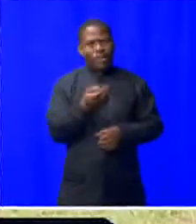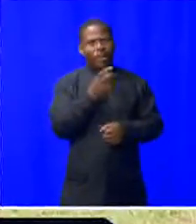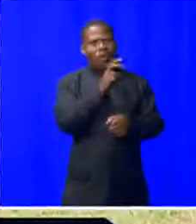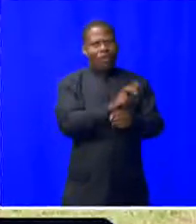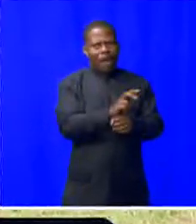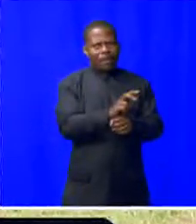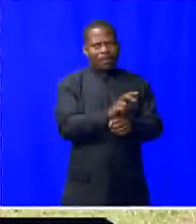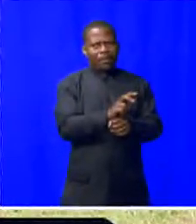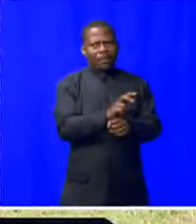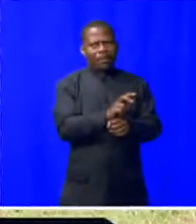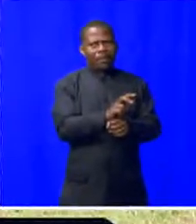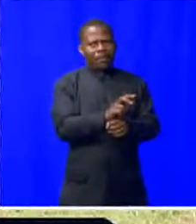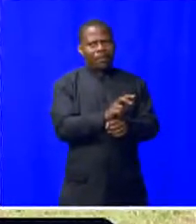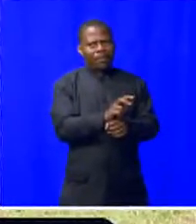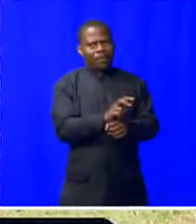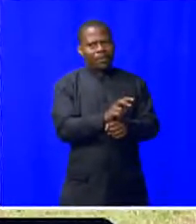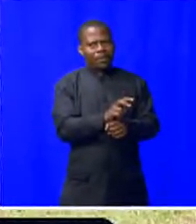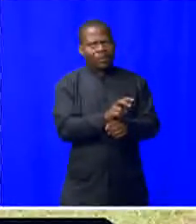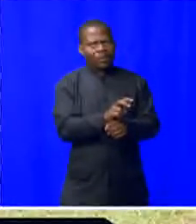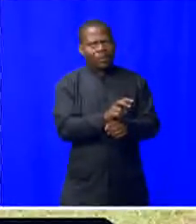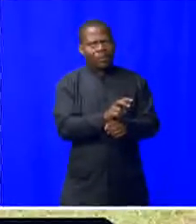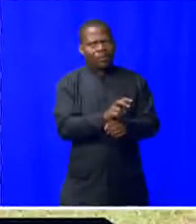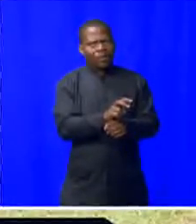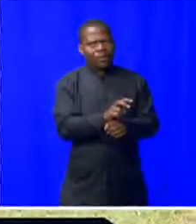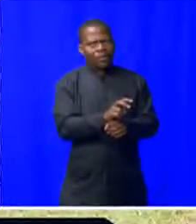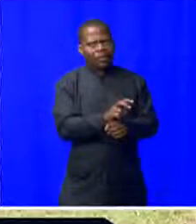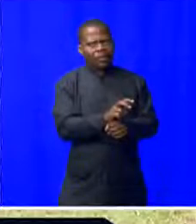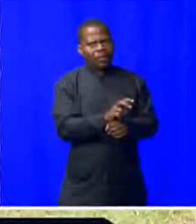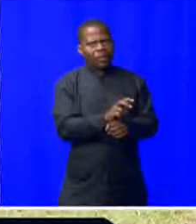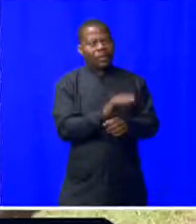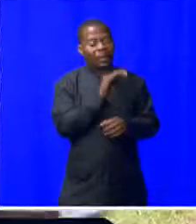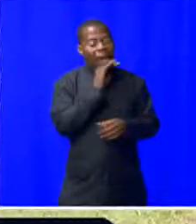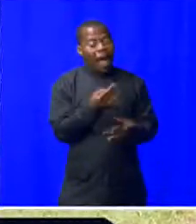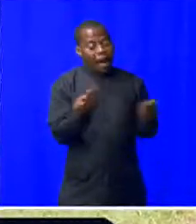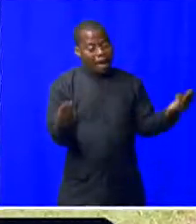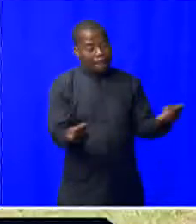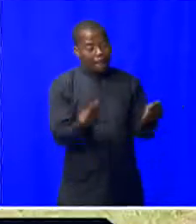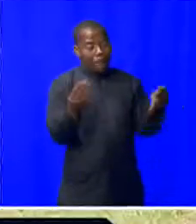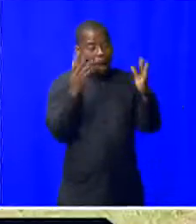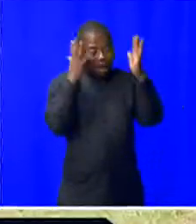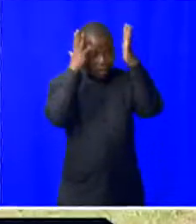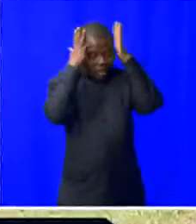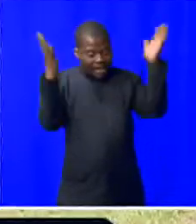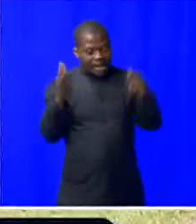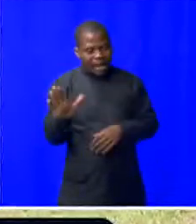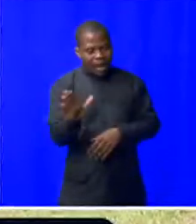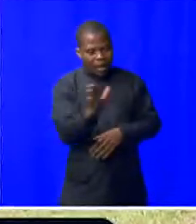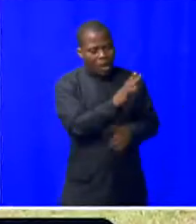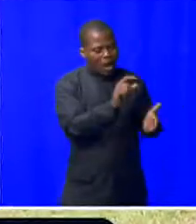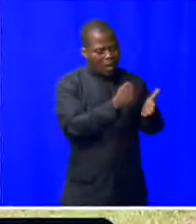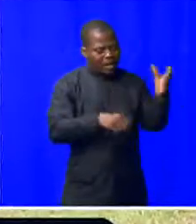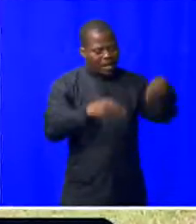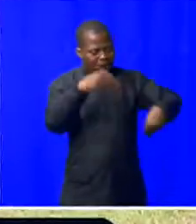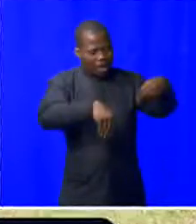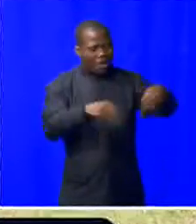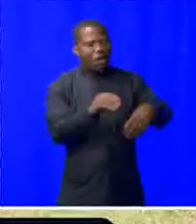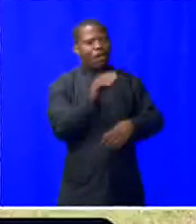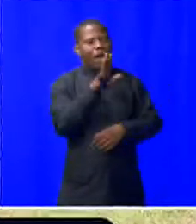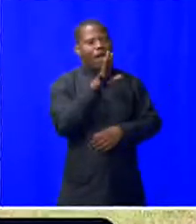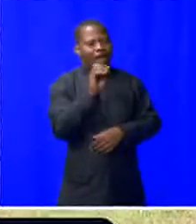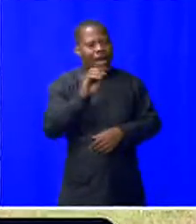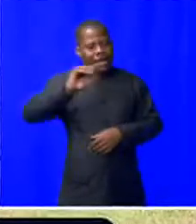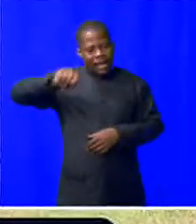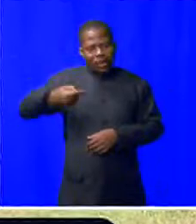180,000 ku lesive samaSwati nje lesibhalisile lesibe ngu 500,000 ngetulu kwa 500,000 so Lulu